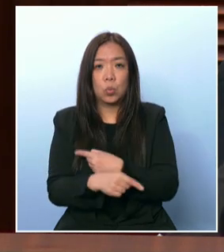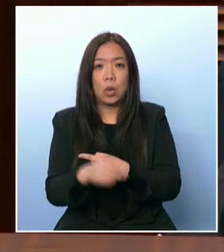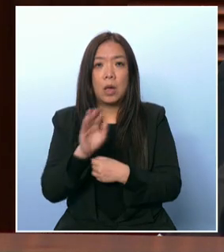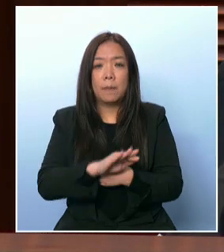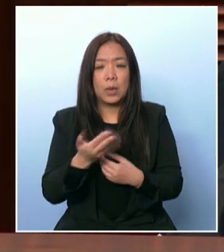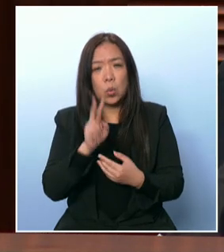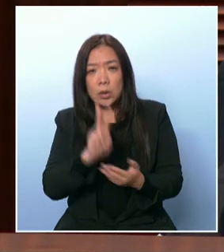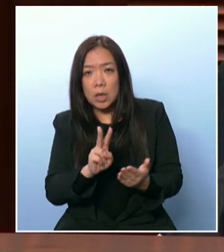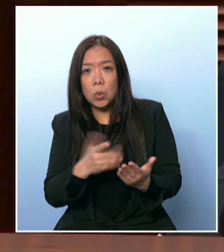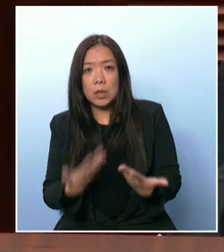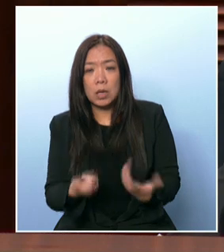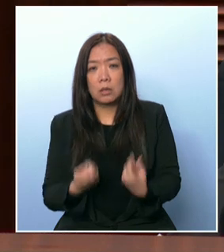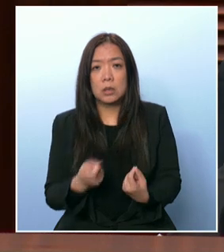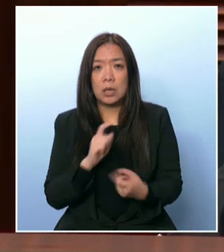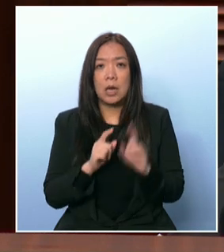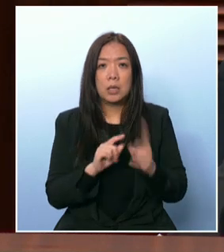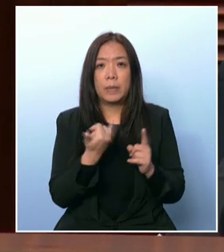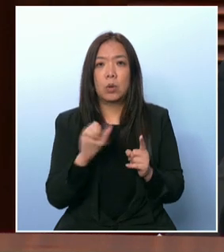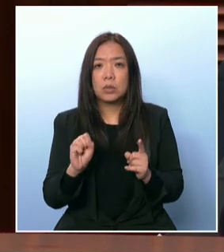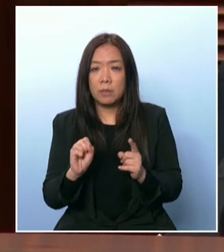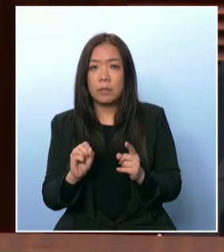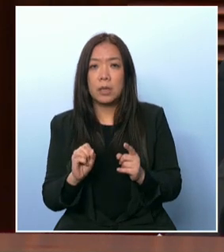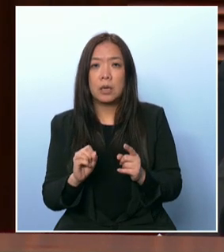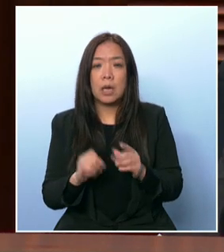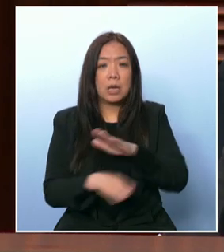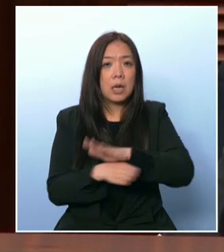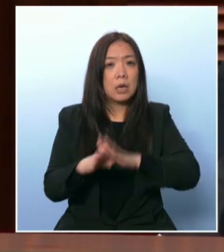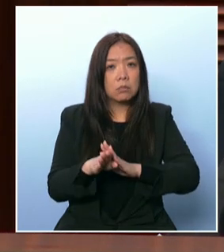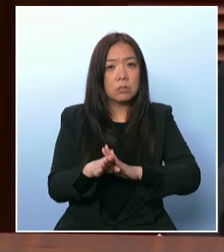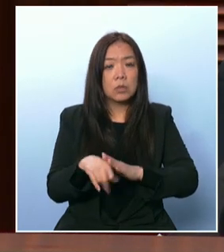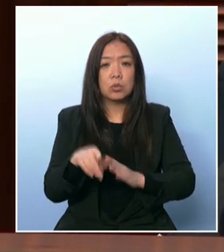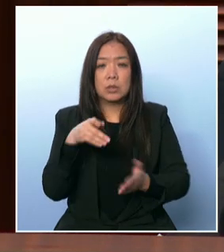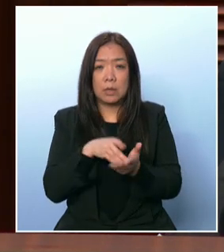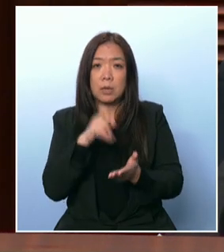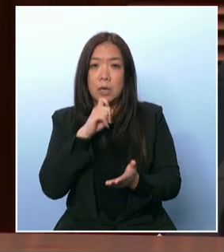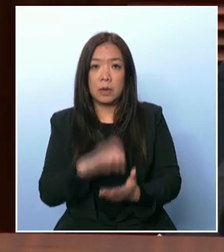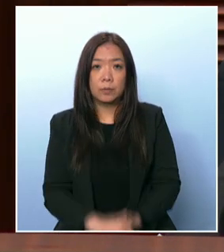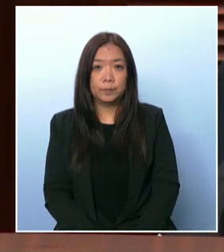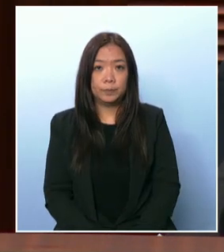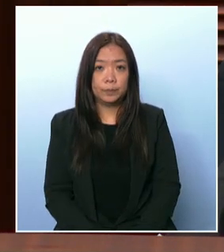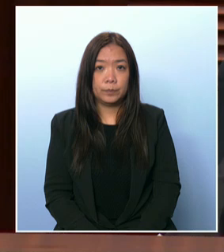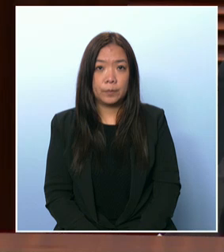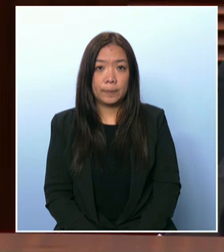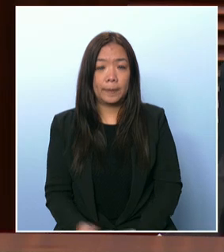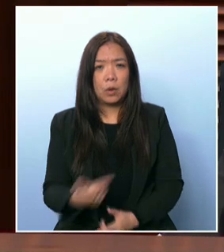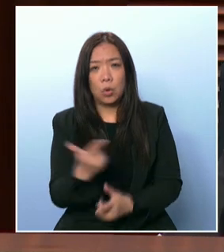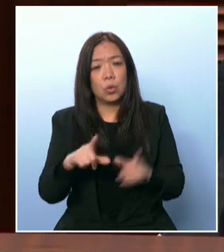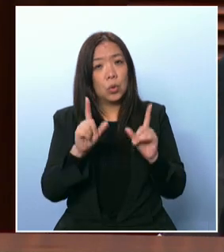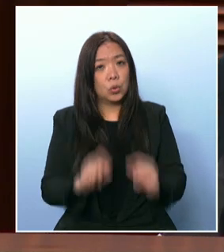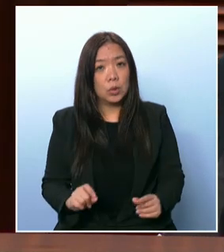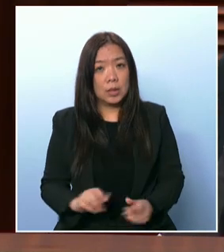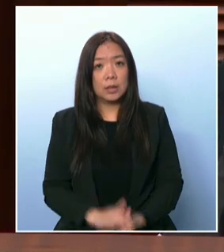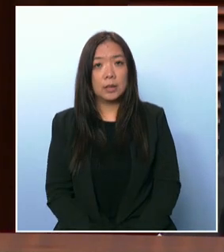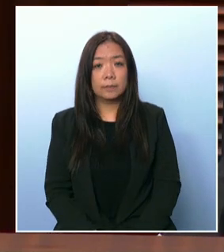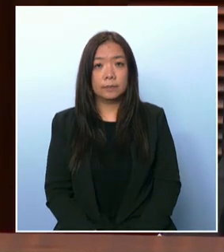That is a e-health record sharing system among CM clinics, but only some 180